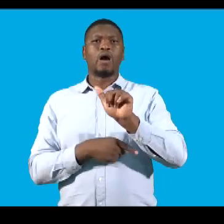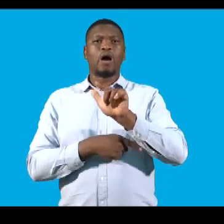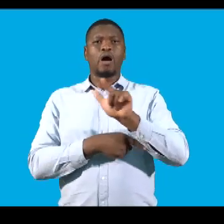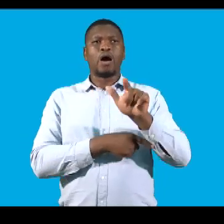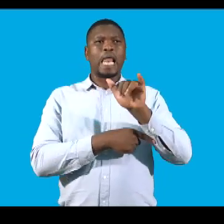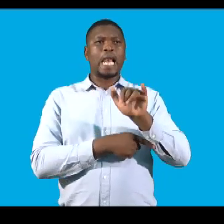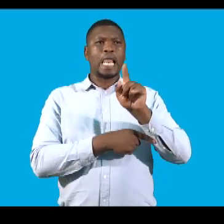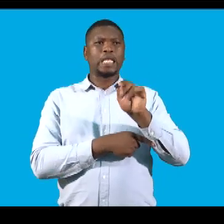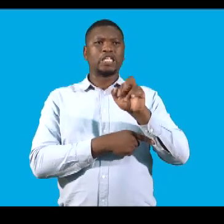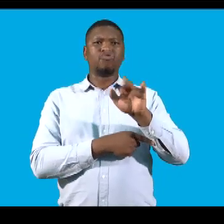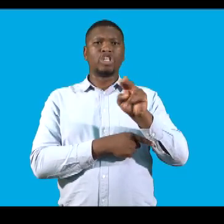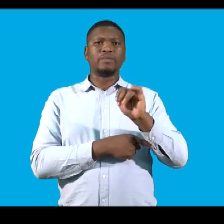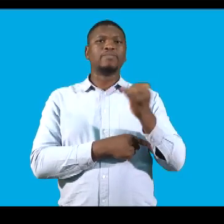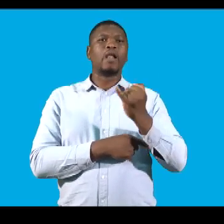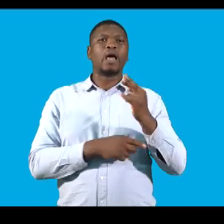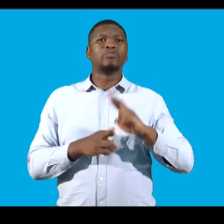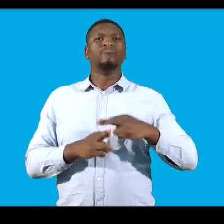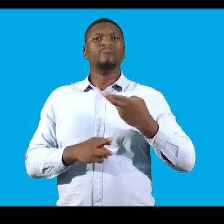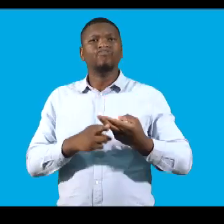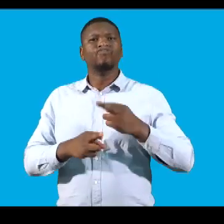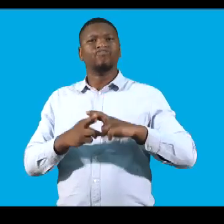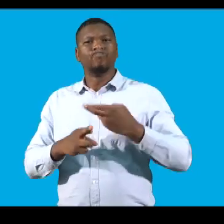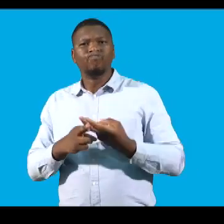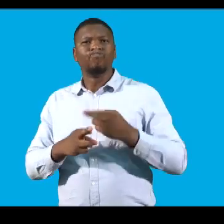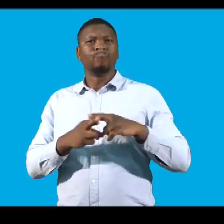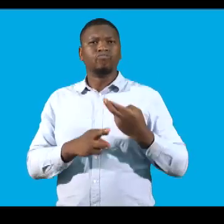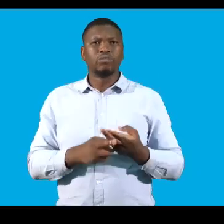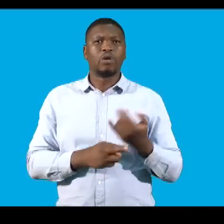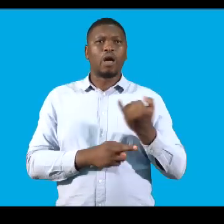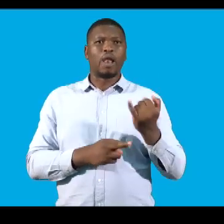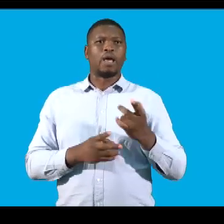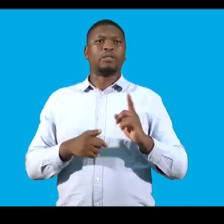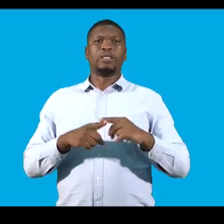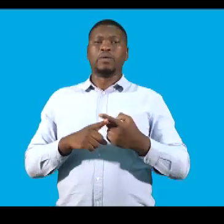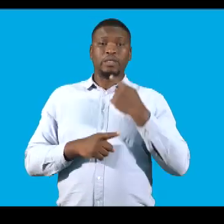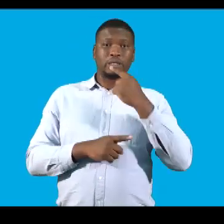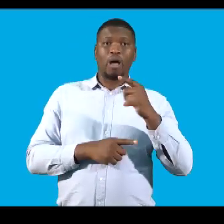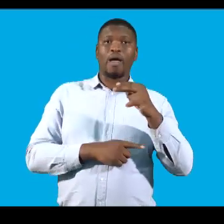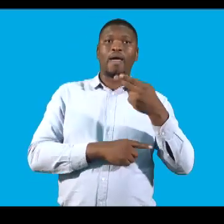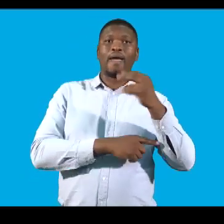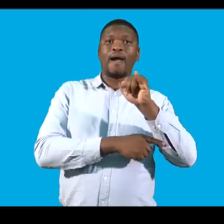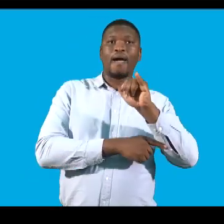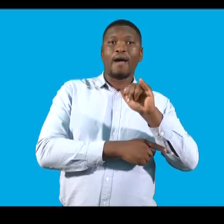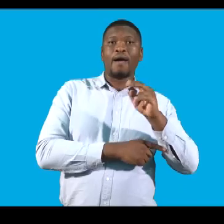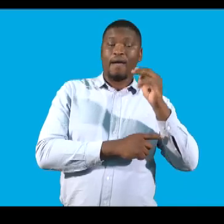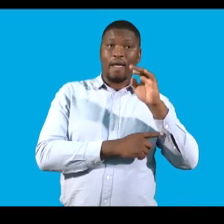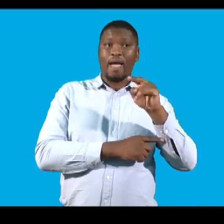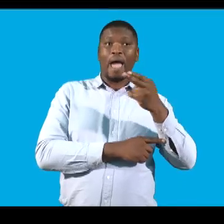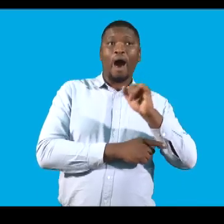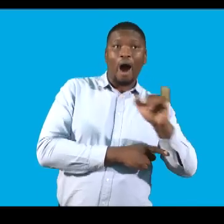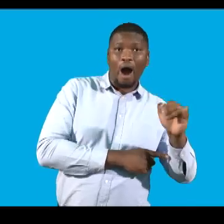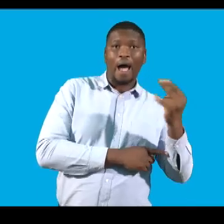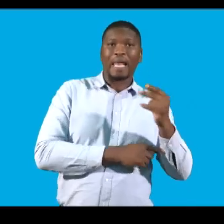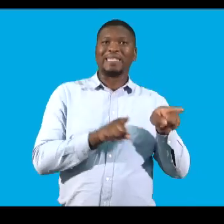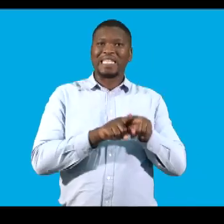refers to the repetition of initial consonant sounds. Like in Fernhill, high as the house, the